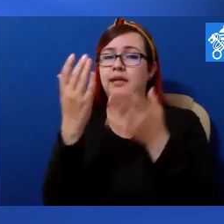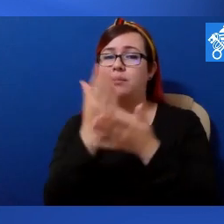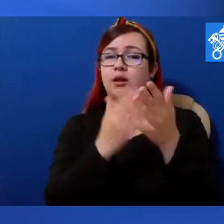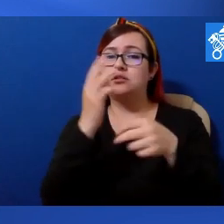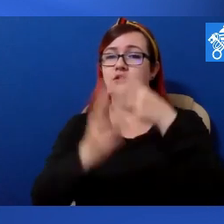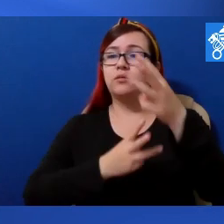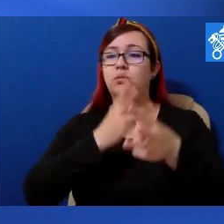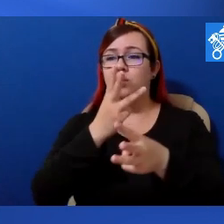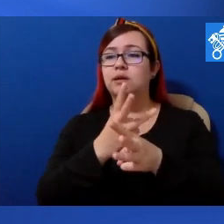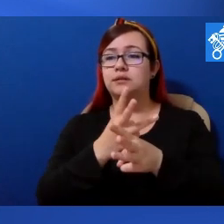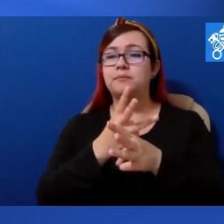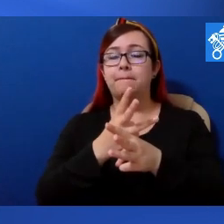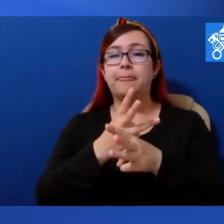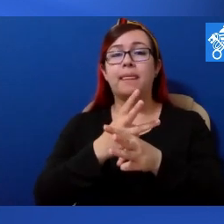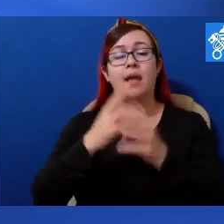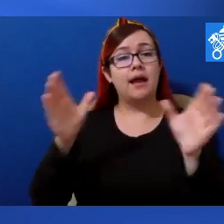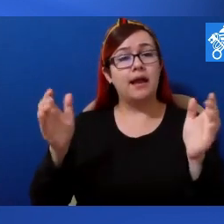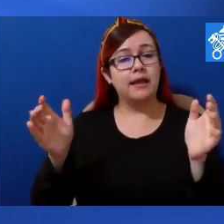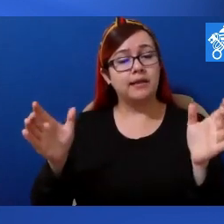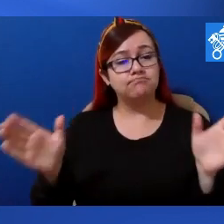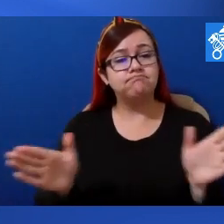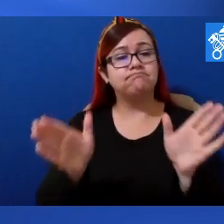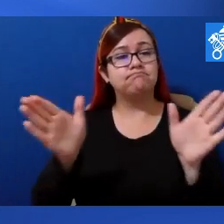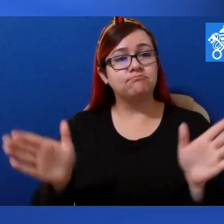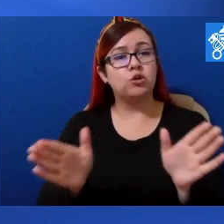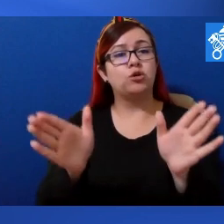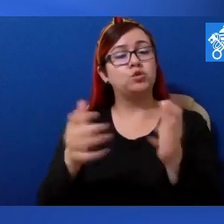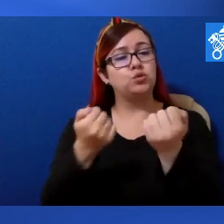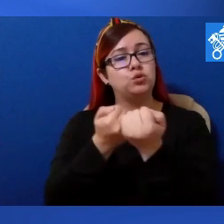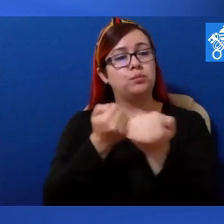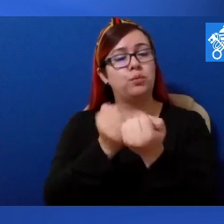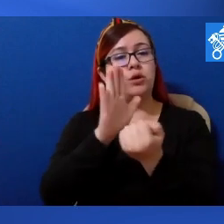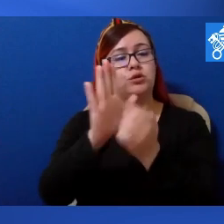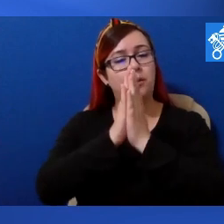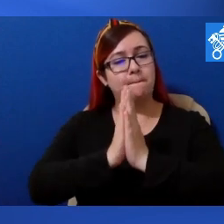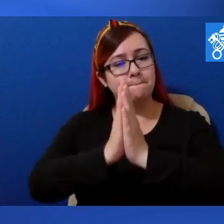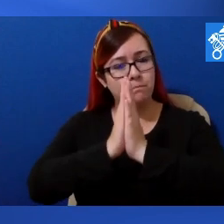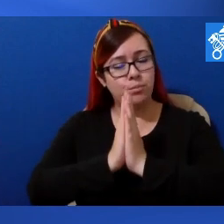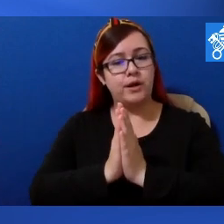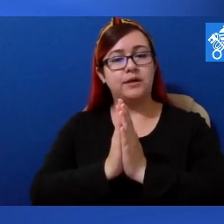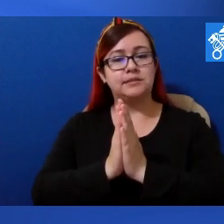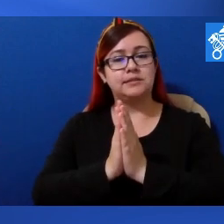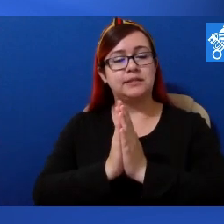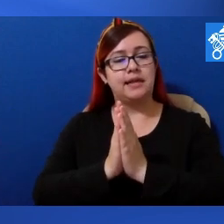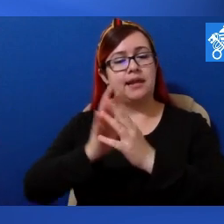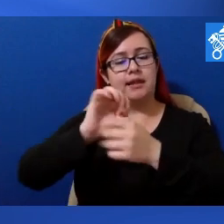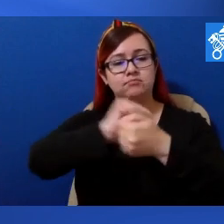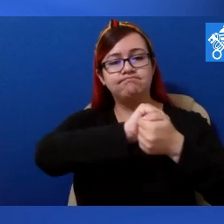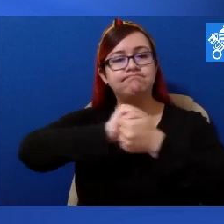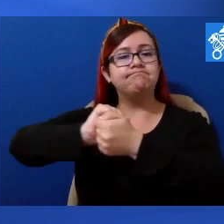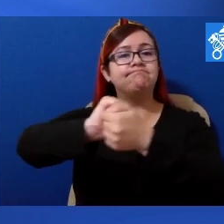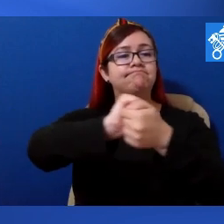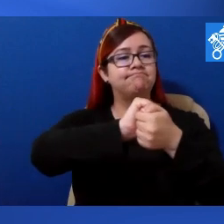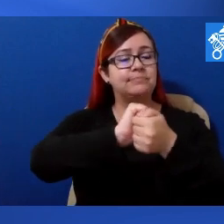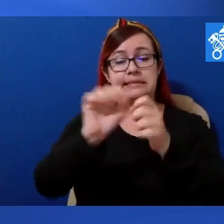words, "Of me you will be witnesses." With gratitude, I think of the many missionaries from